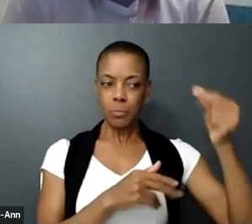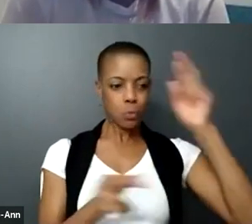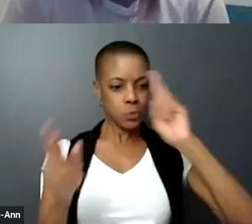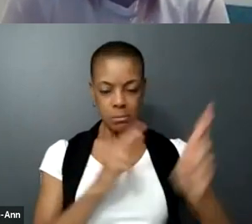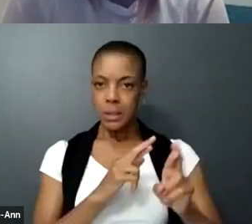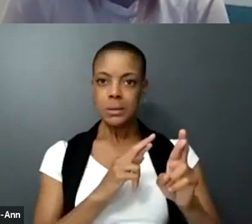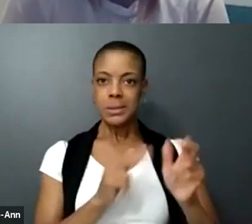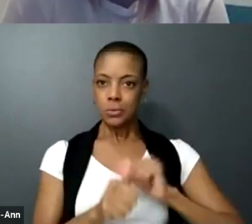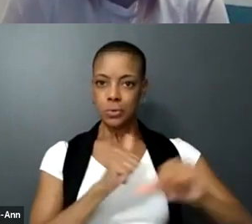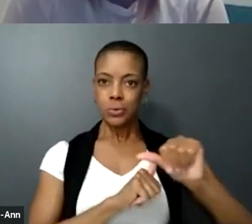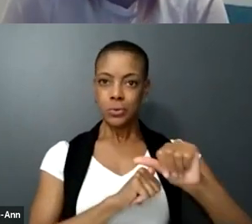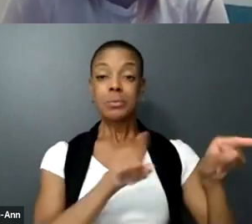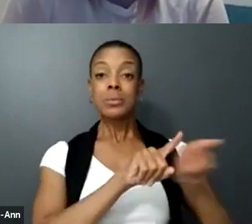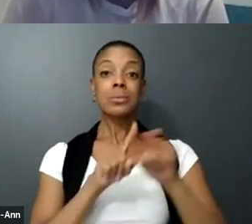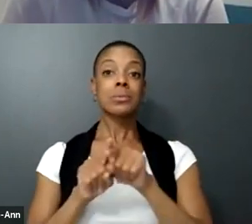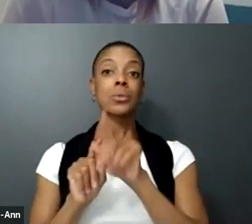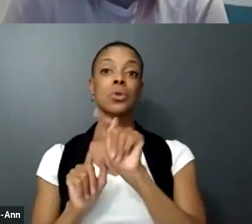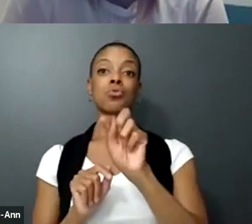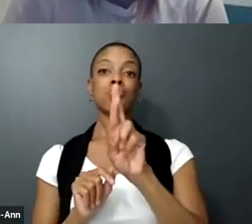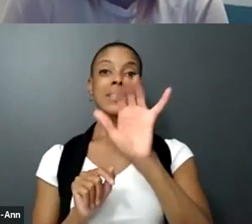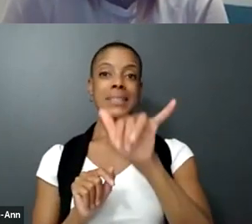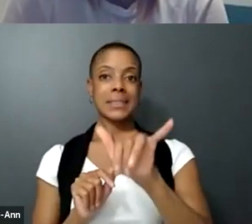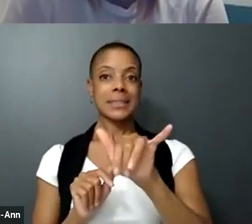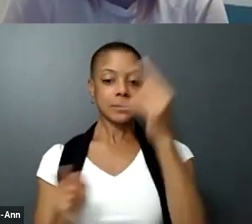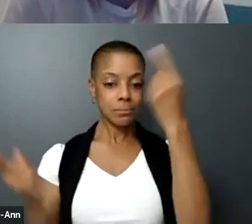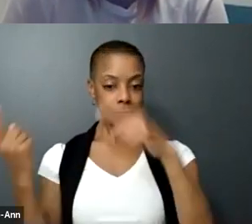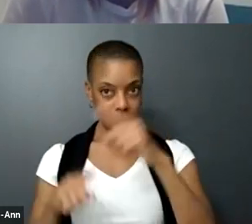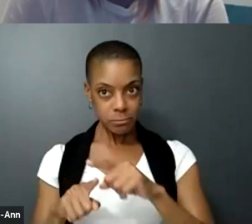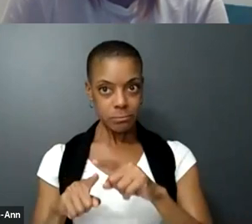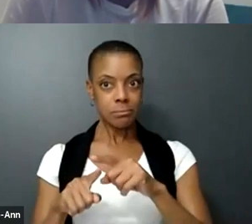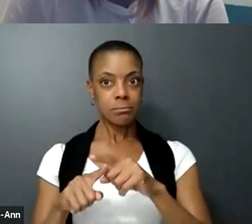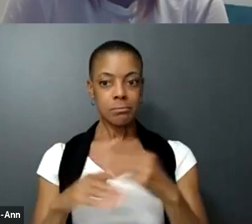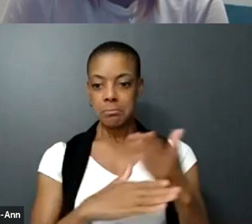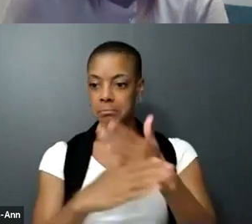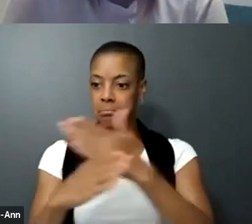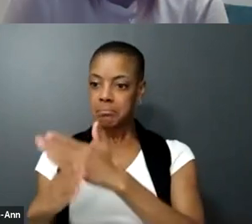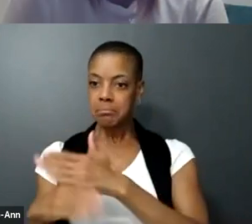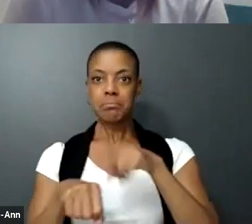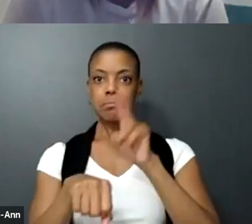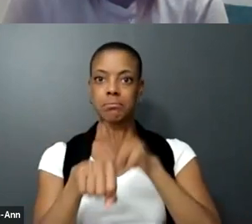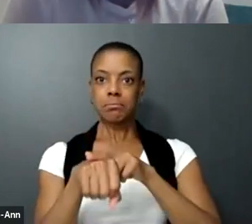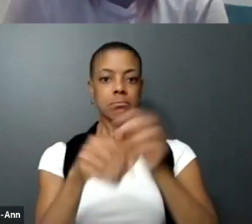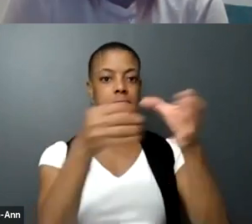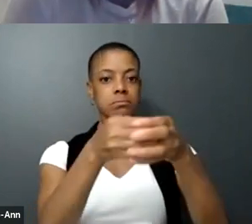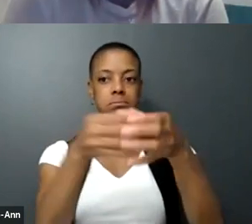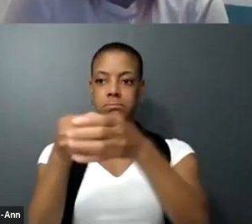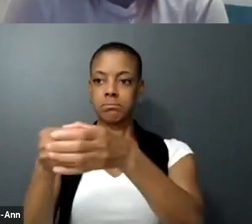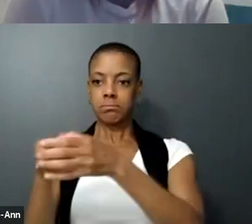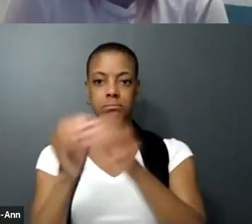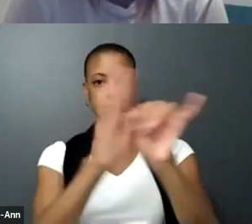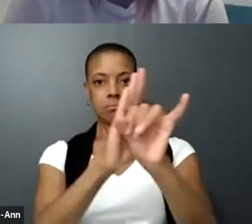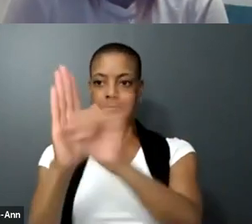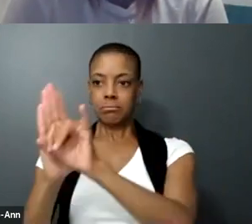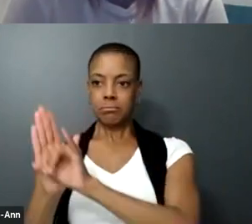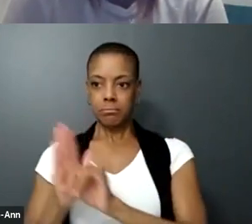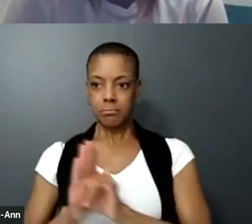are actually treaties between nations that affirm that we are our own self-entities also. So those are some things to